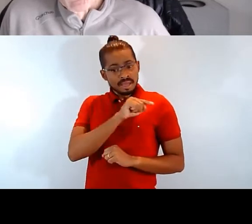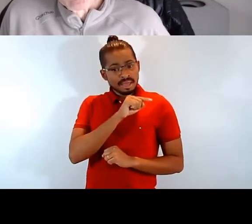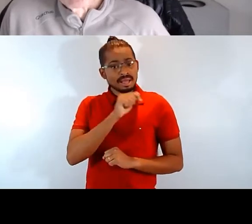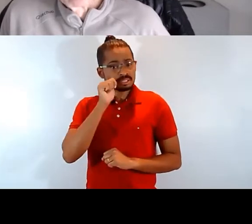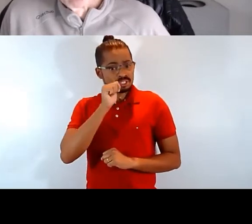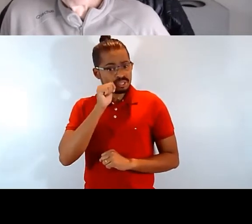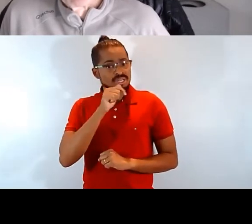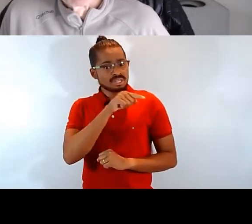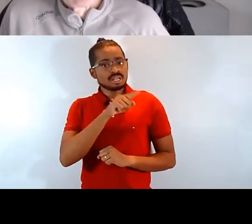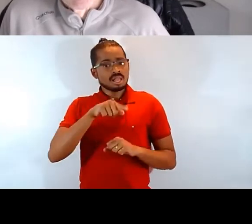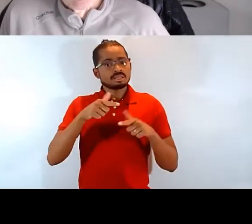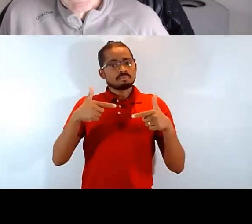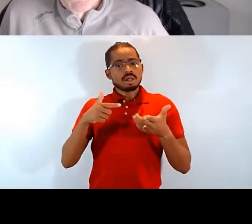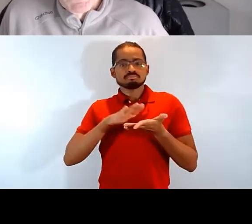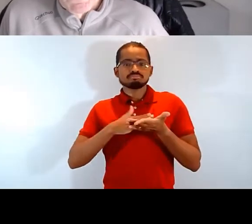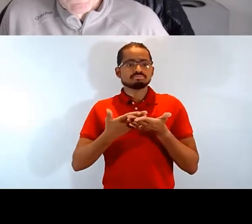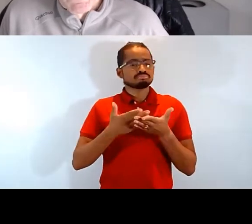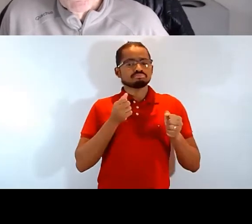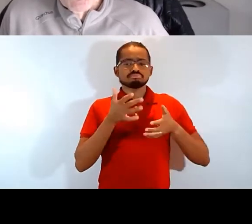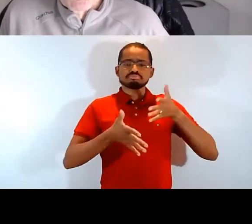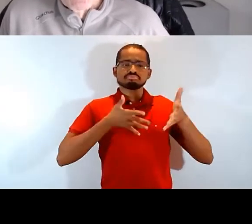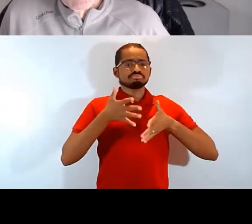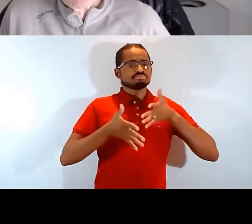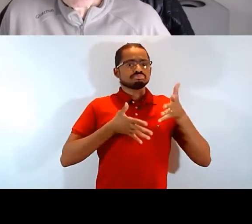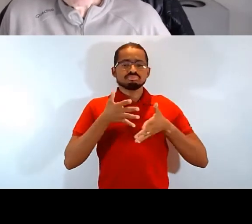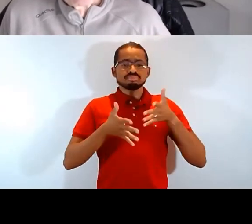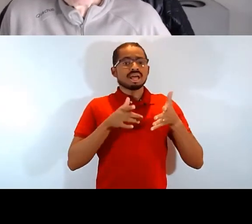interpreter working with French sign languages.